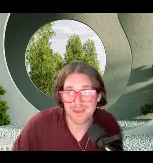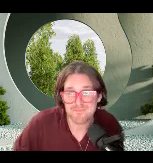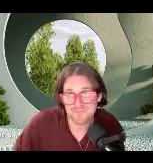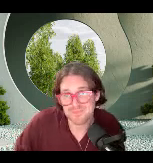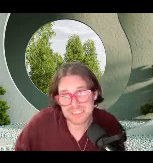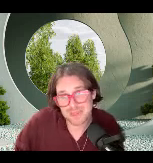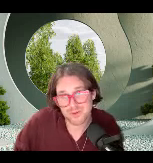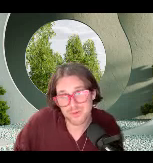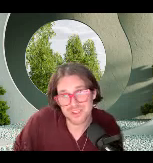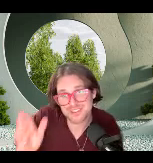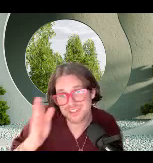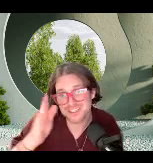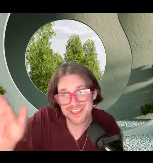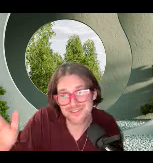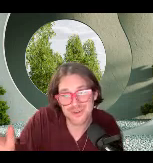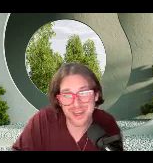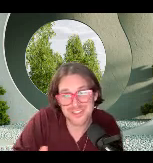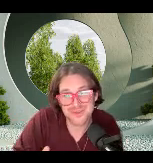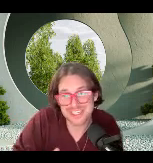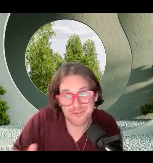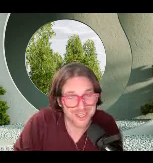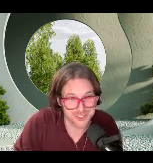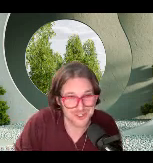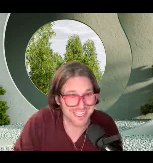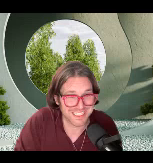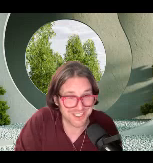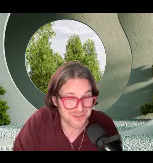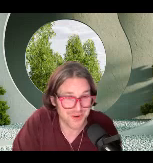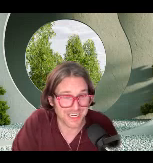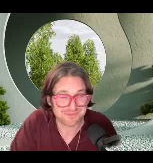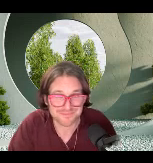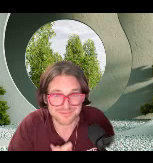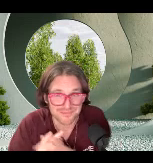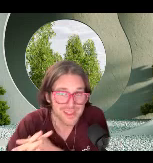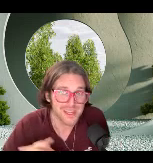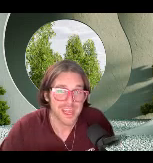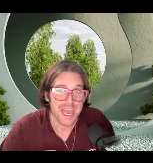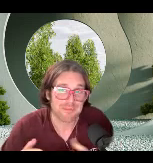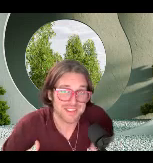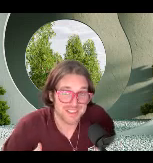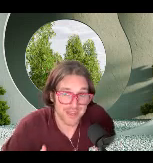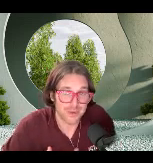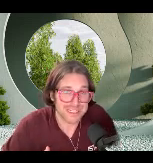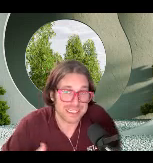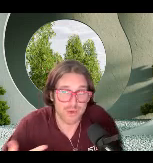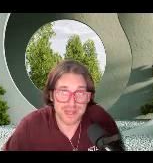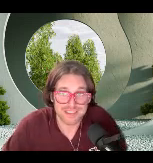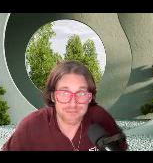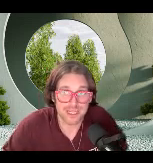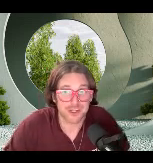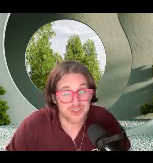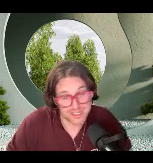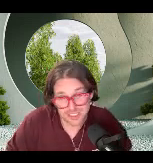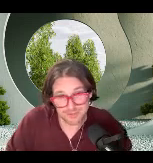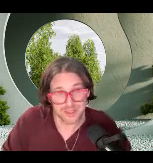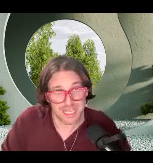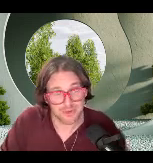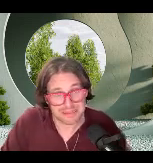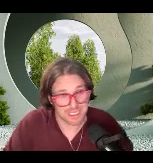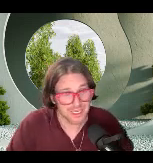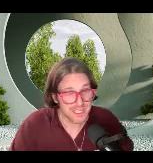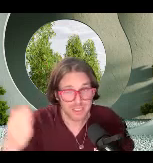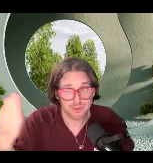is just a piece of paper with a series of squares with different pictures in each square. And my son, when he wants something or he's